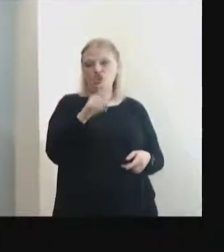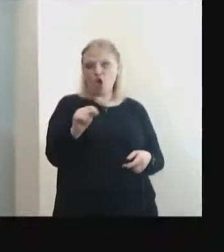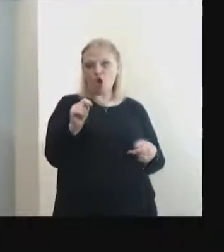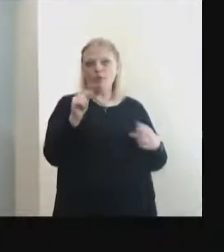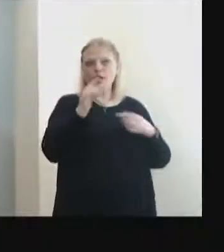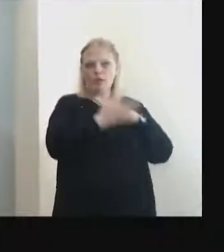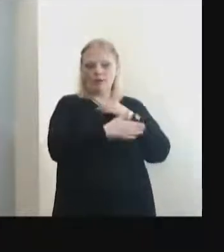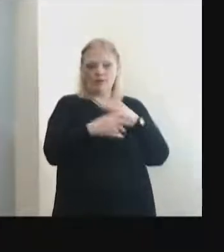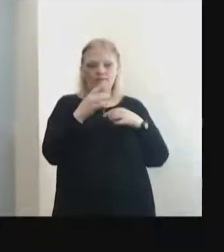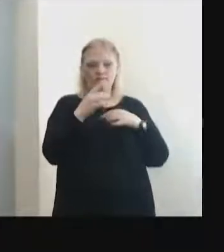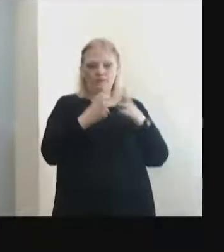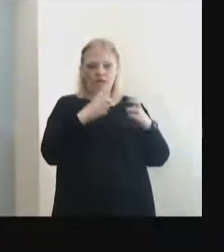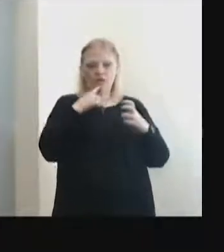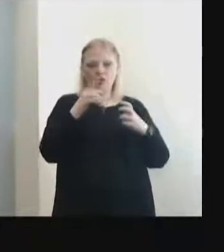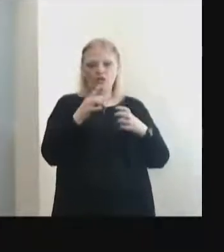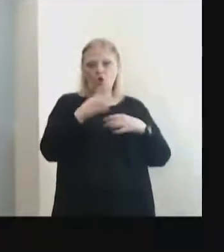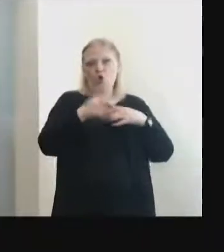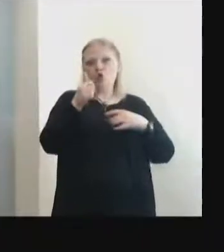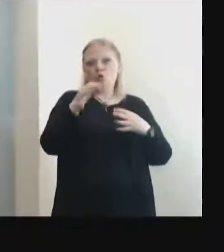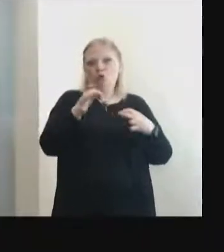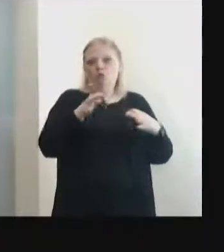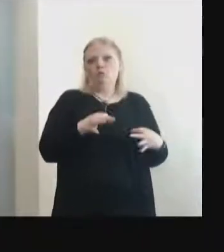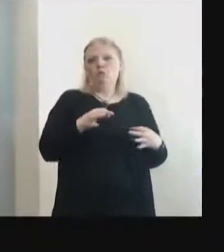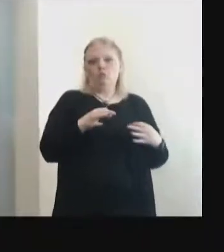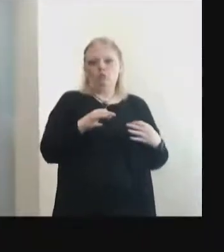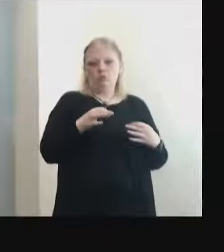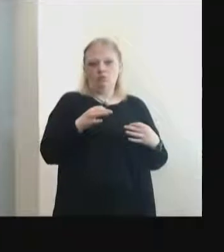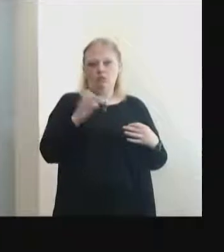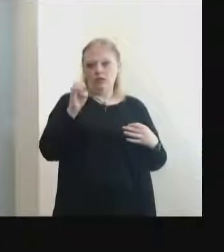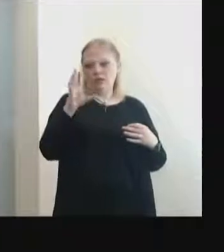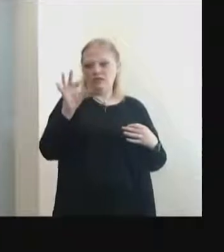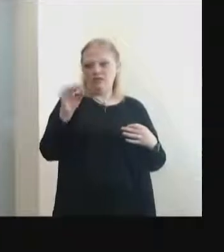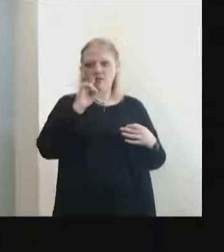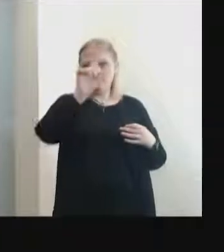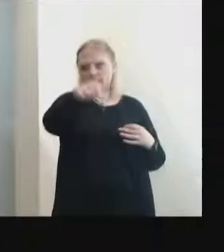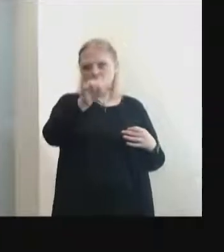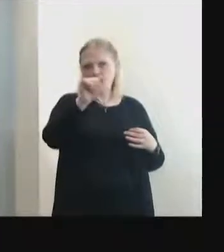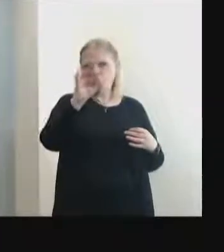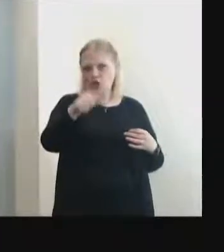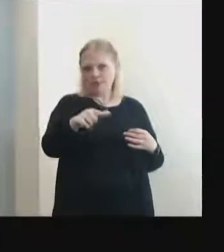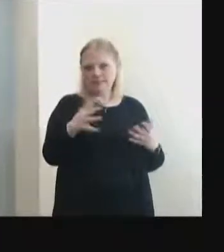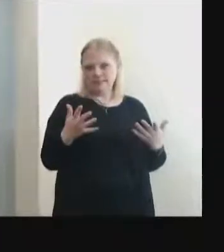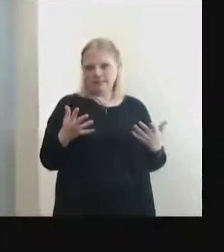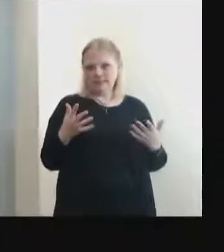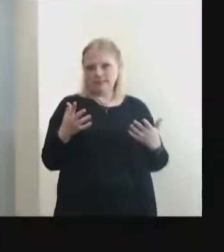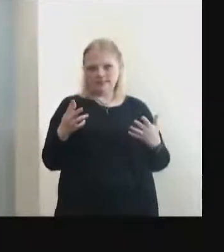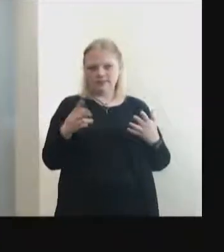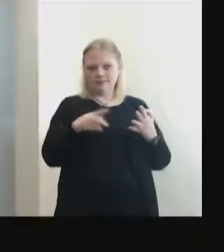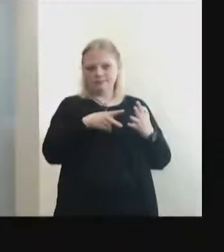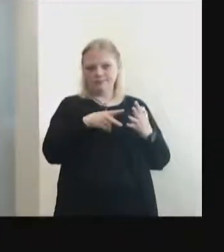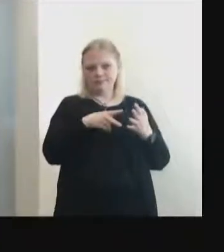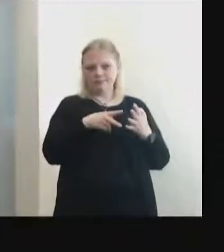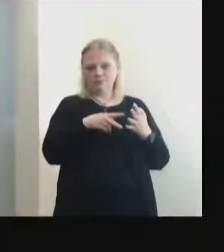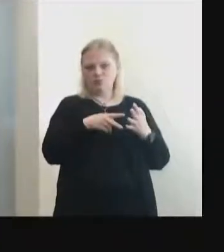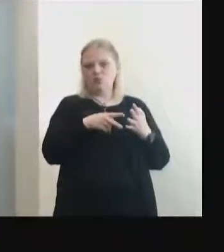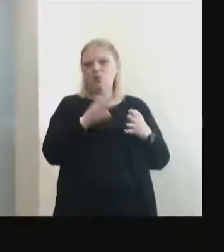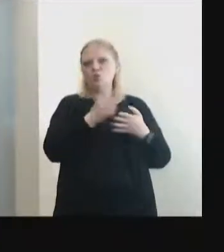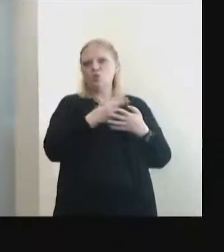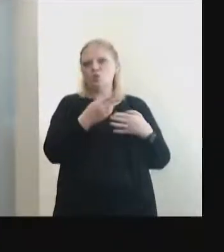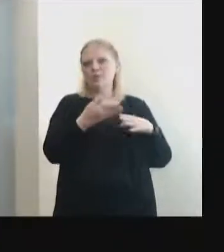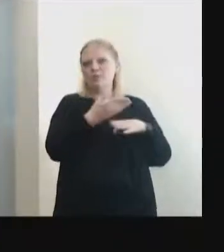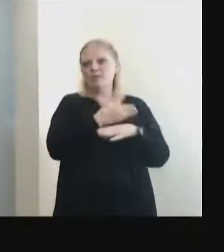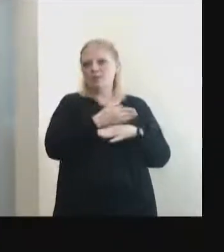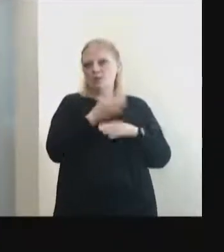other fairs are earlier, much earlier. Erie County Fairs, of course, is later, August. It's, I think, 2 weeks before the New York State Fair. Most